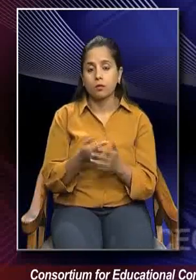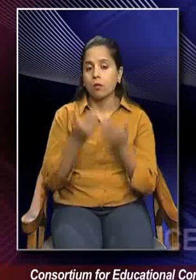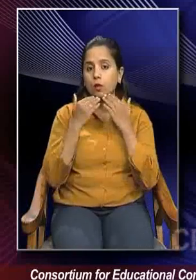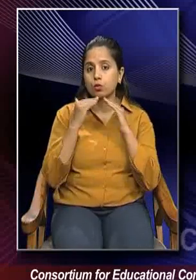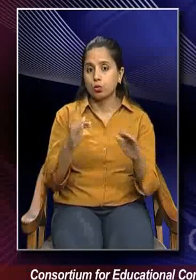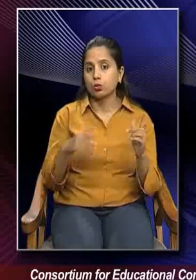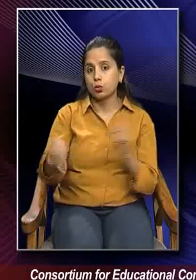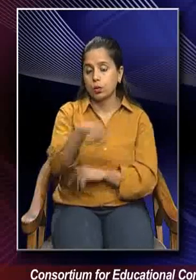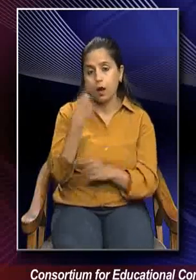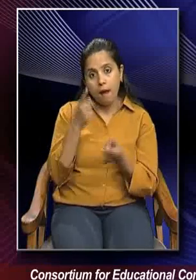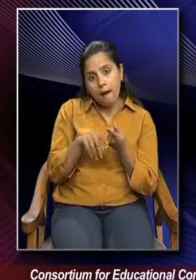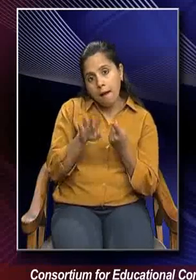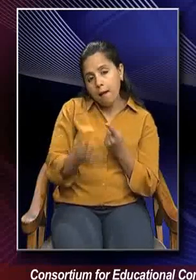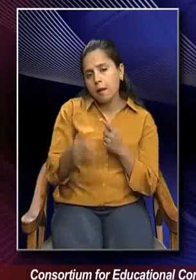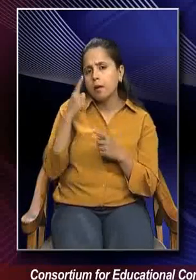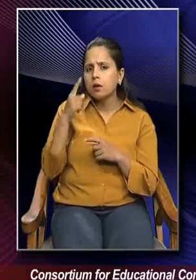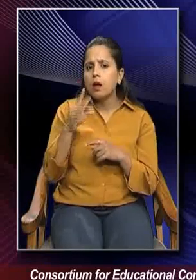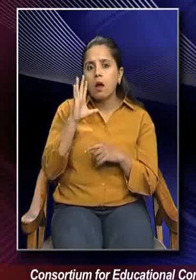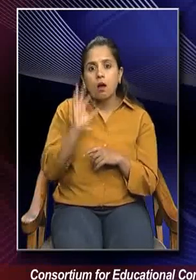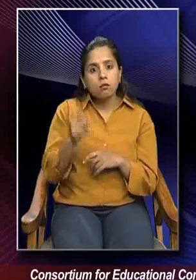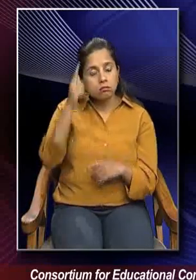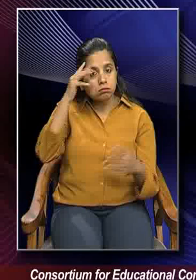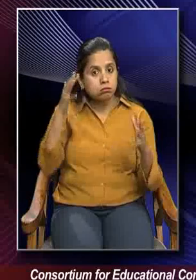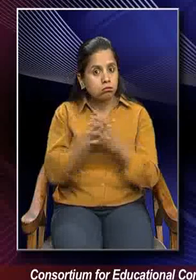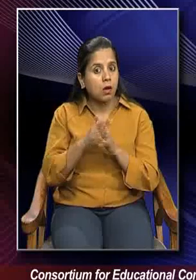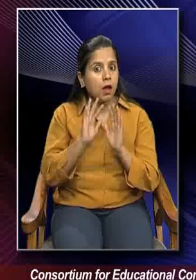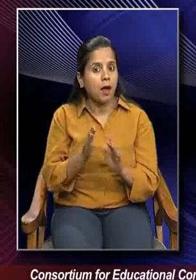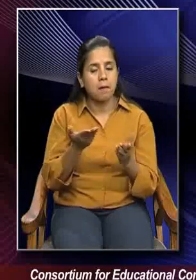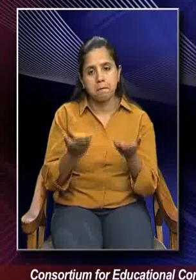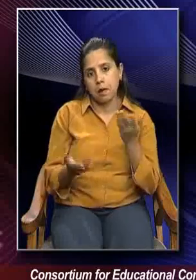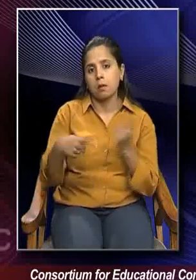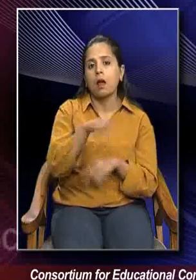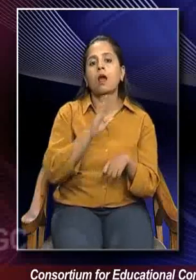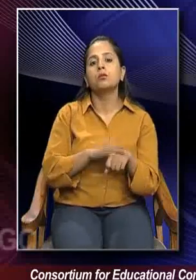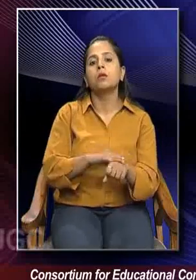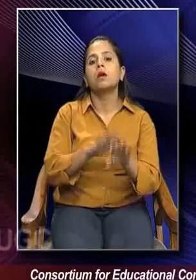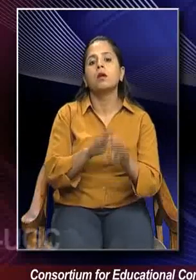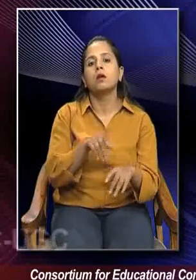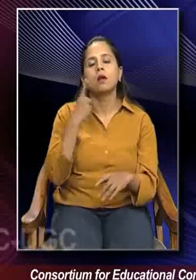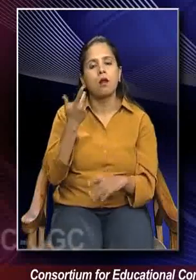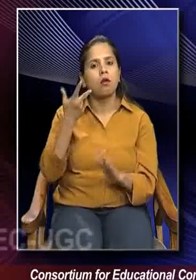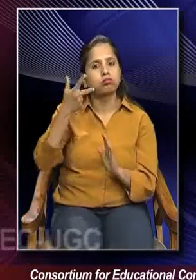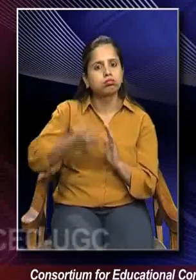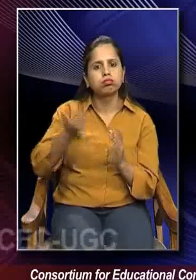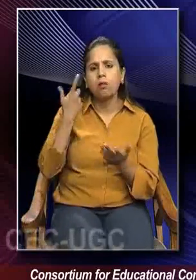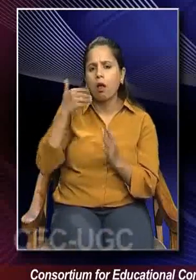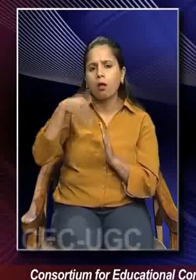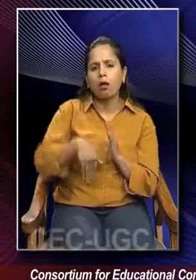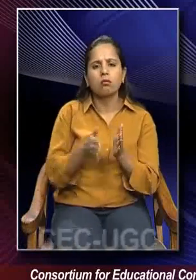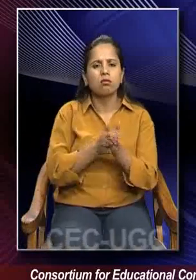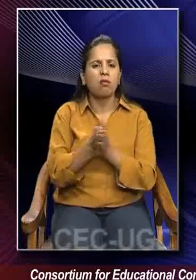Students under significant stress may experience a decline in the